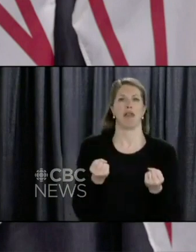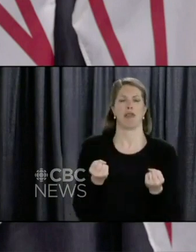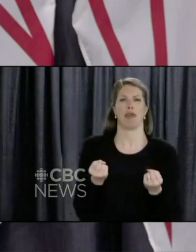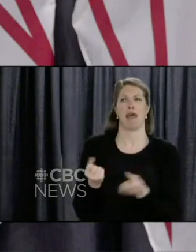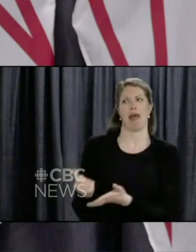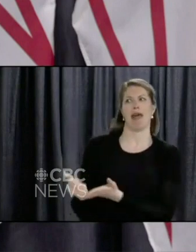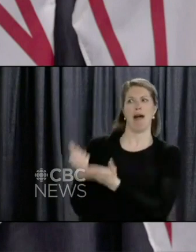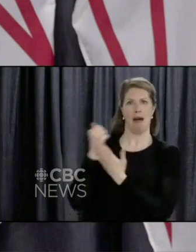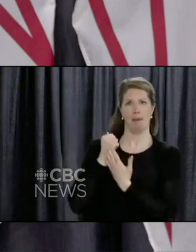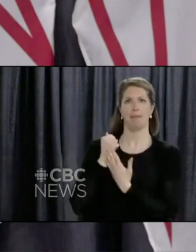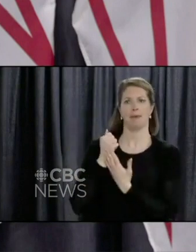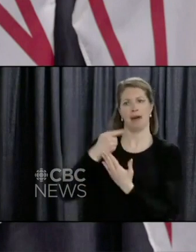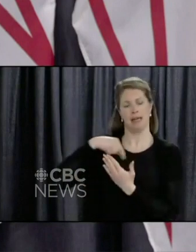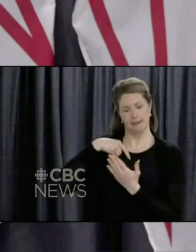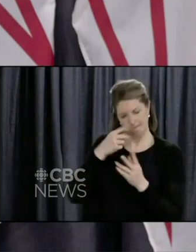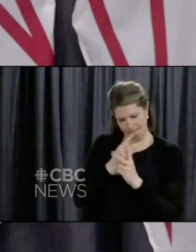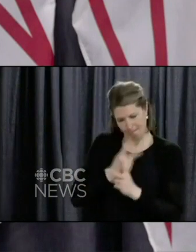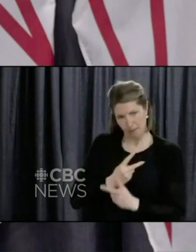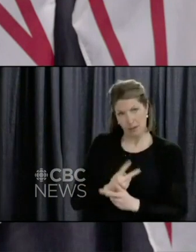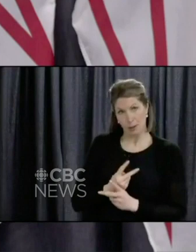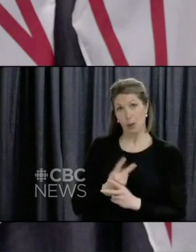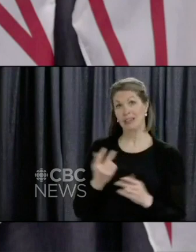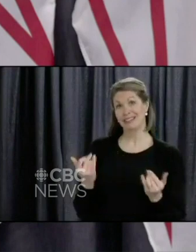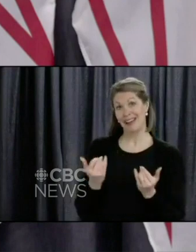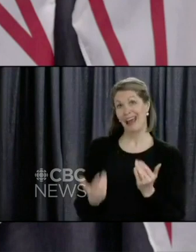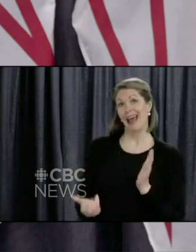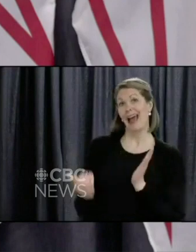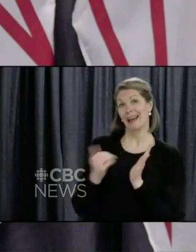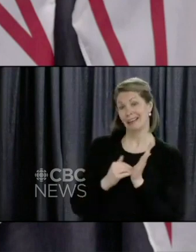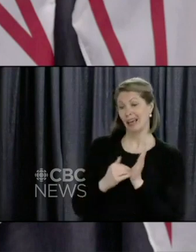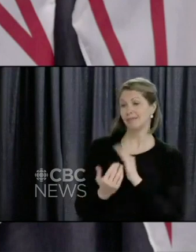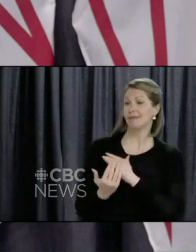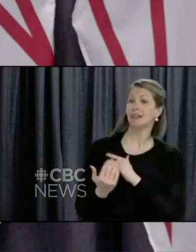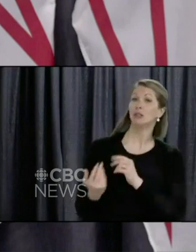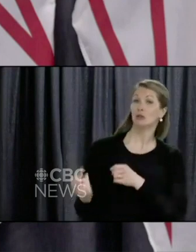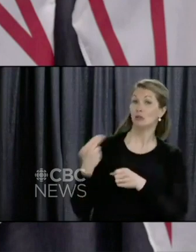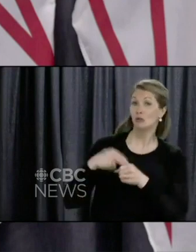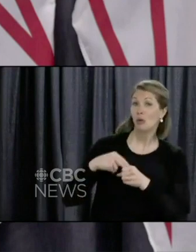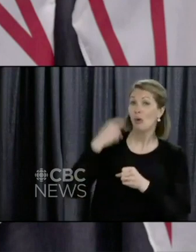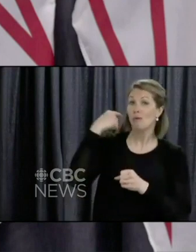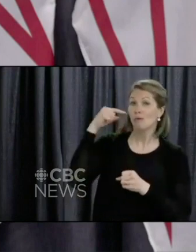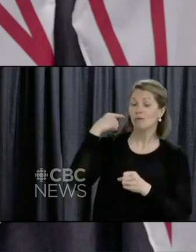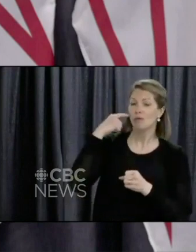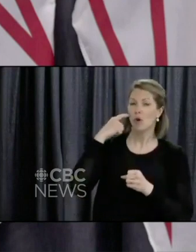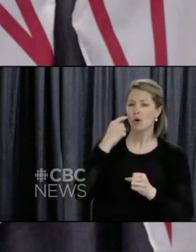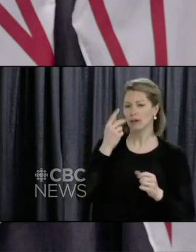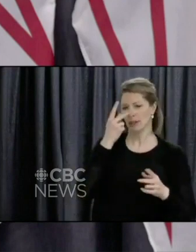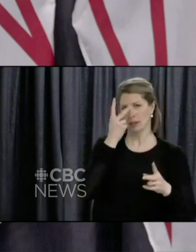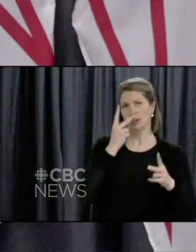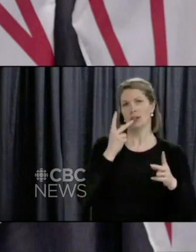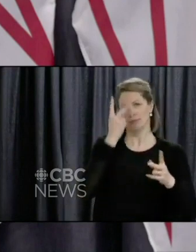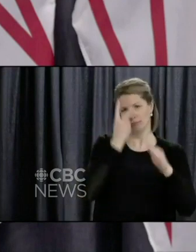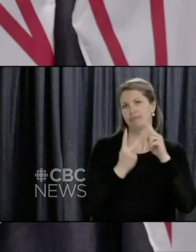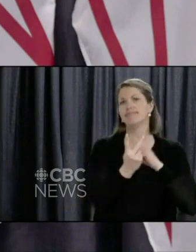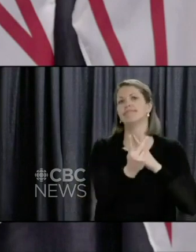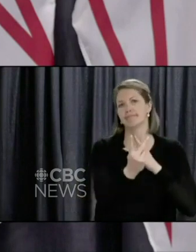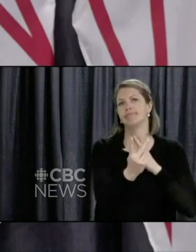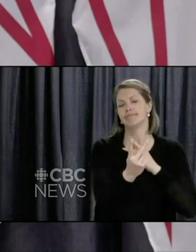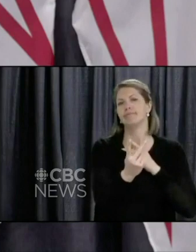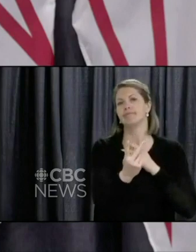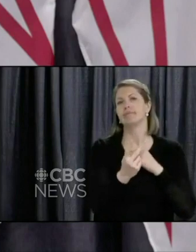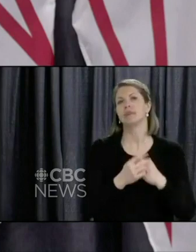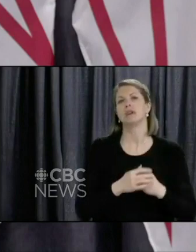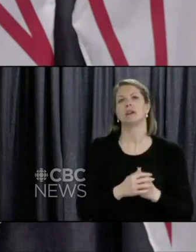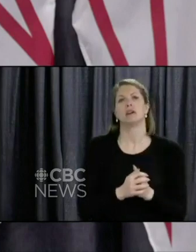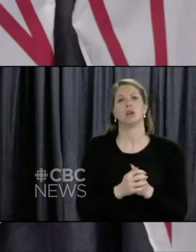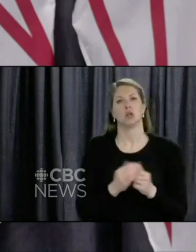core analytics team and joins us today to present their latest findings. During this pandemic, we've been telling